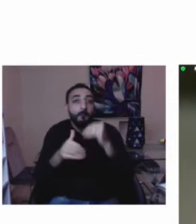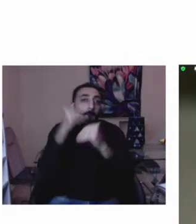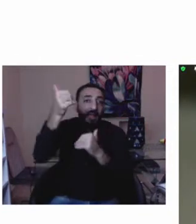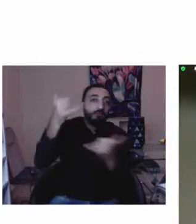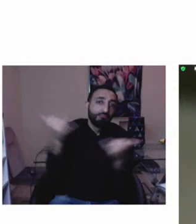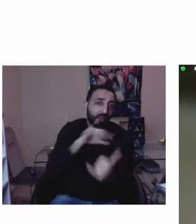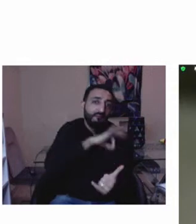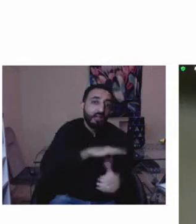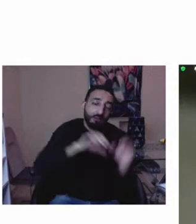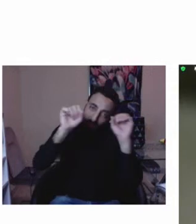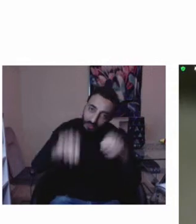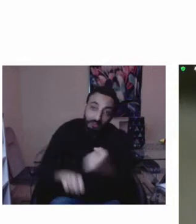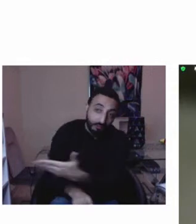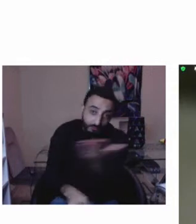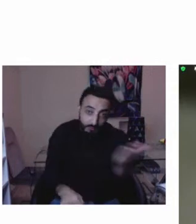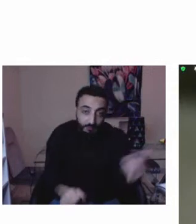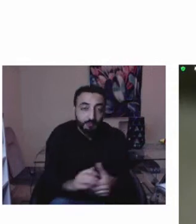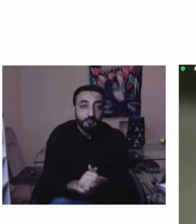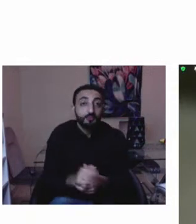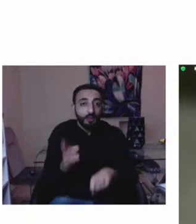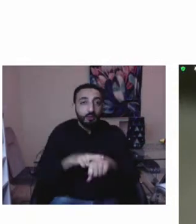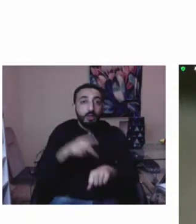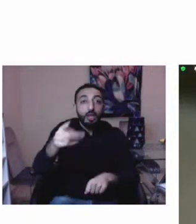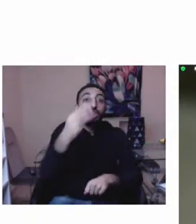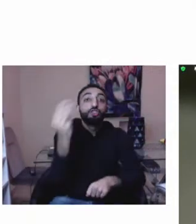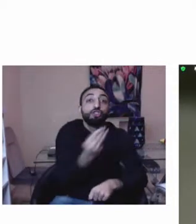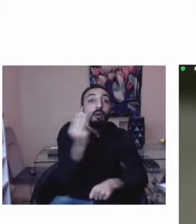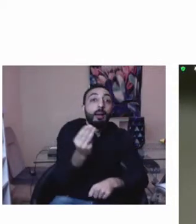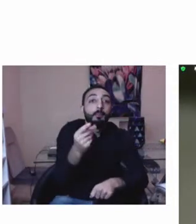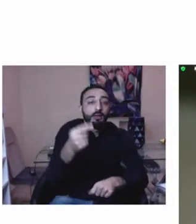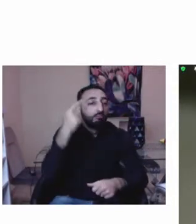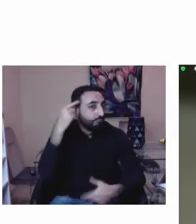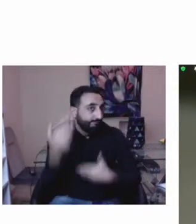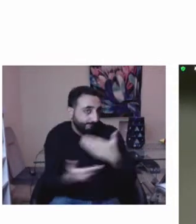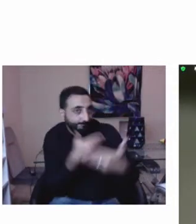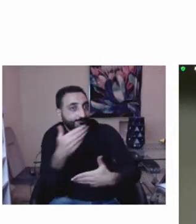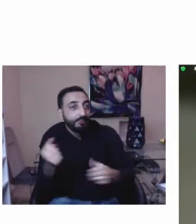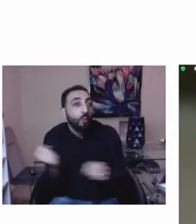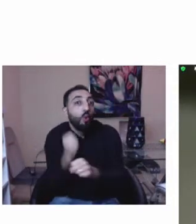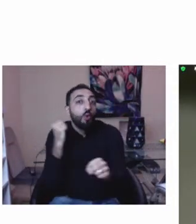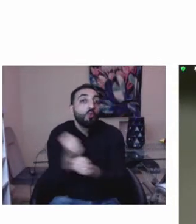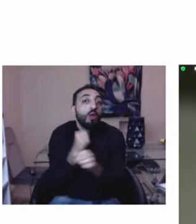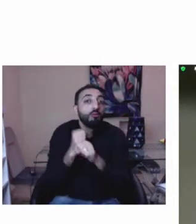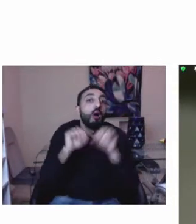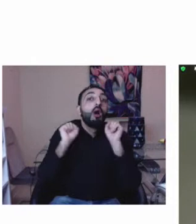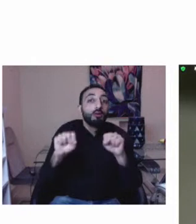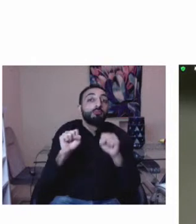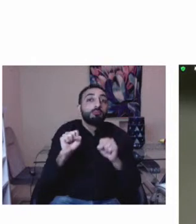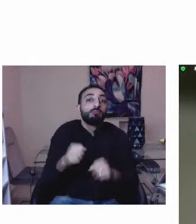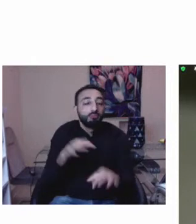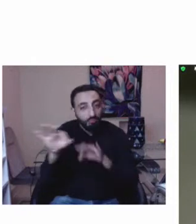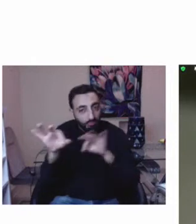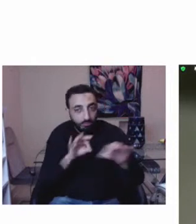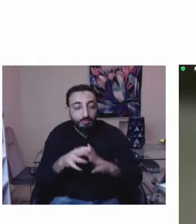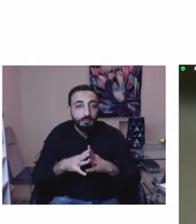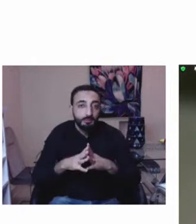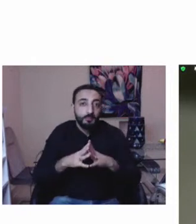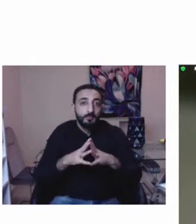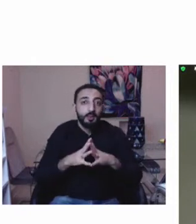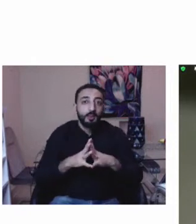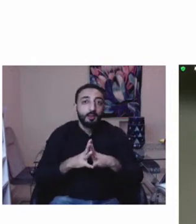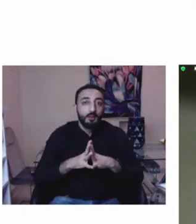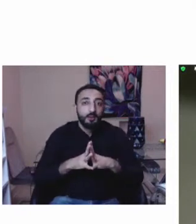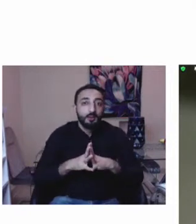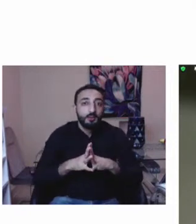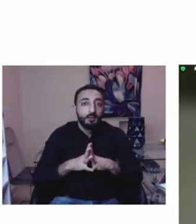that increasingly open up such funding opportunities. Examples include, but are not limited to, UNOY, Peace